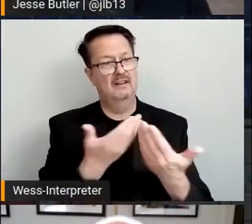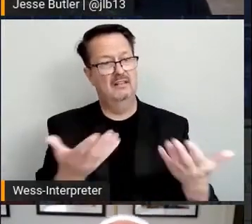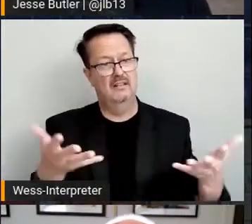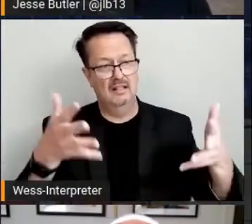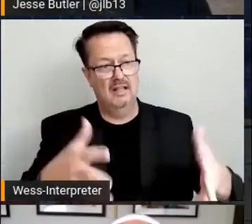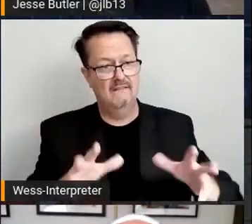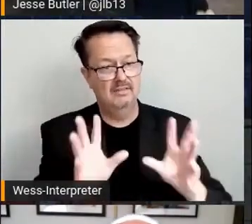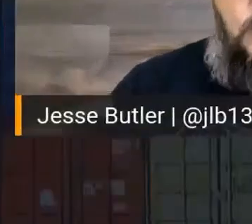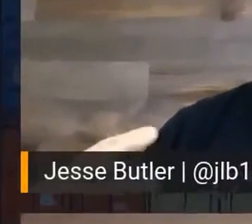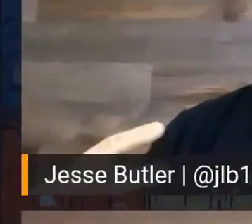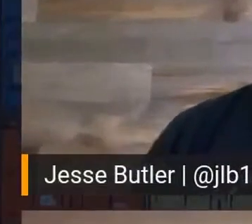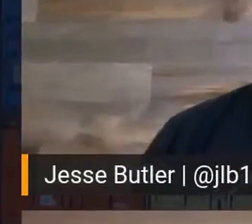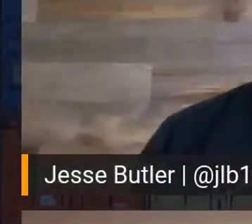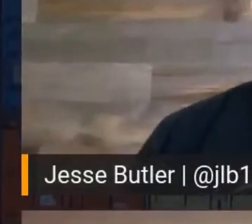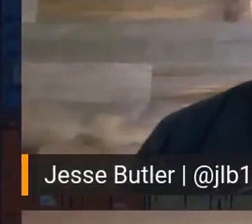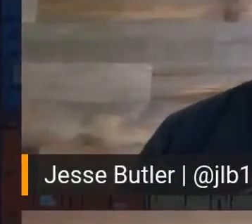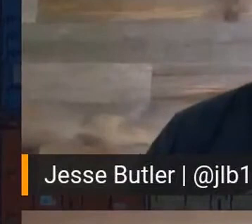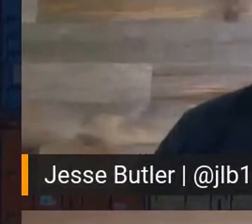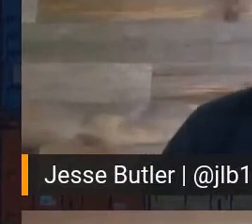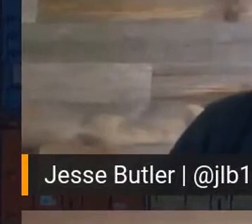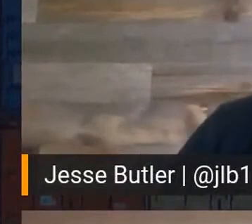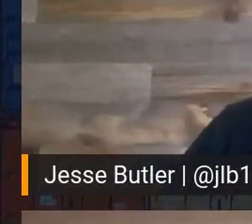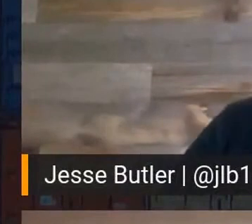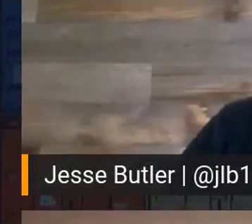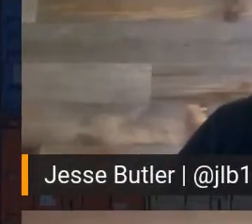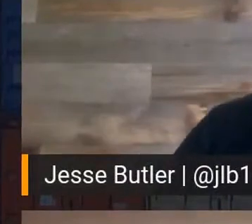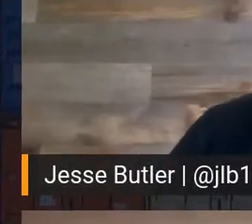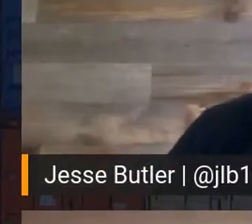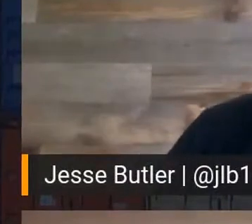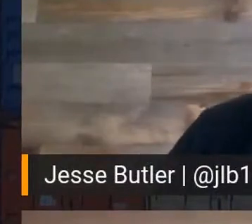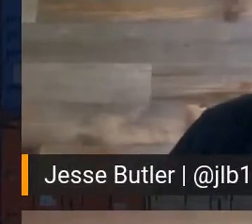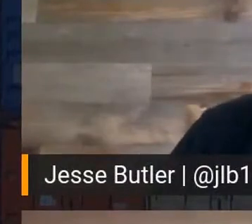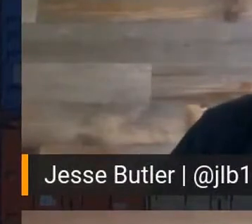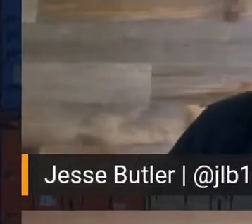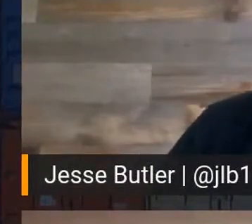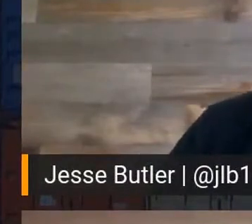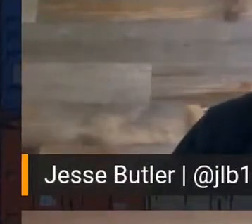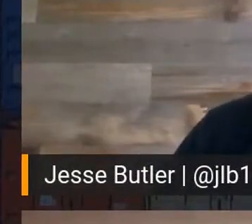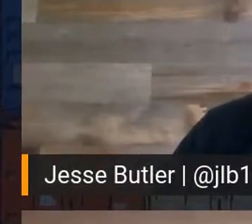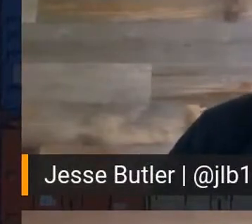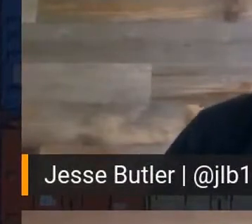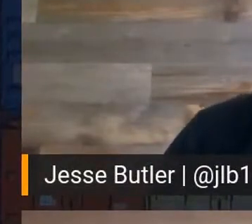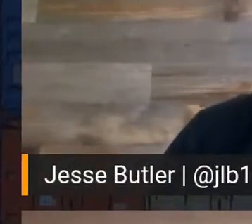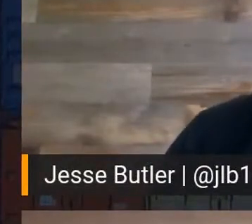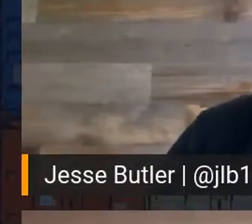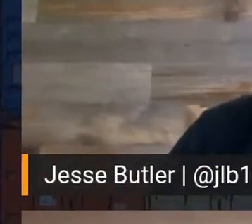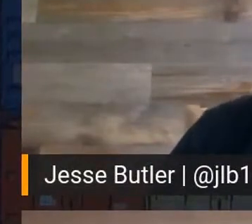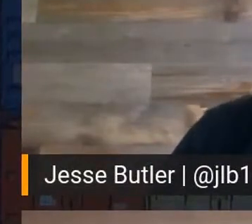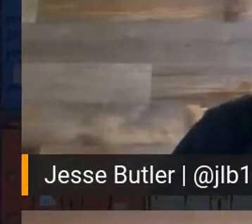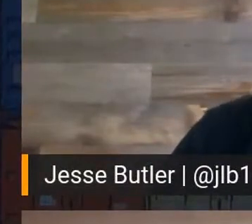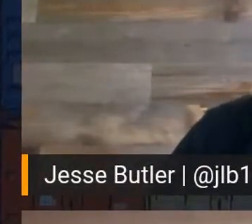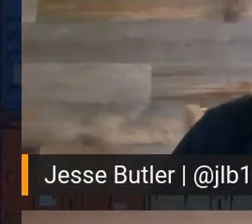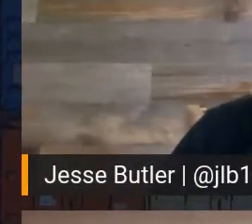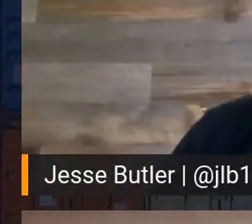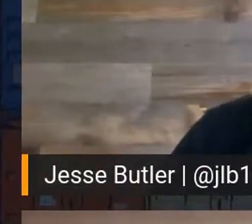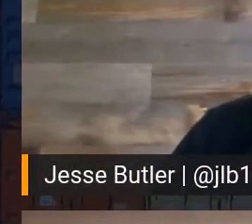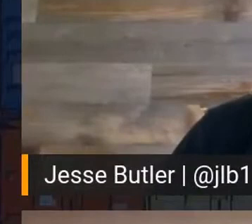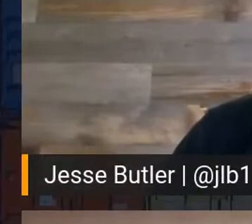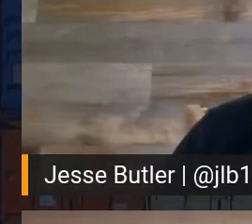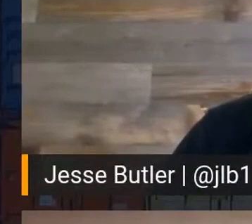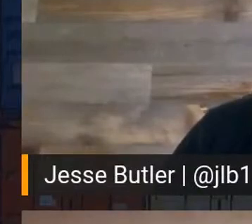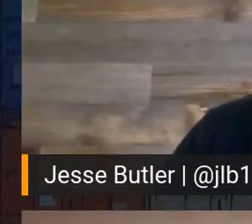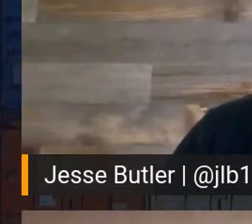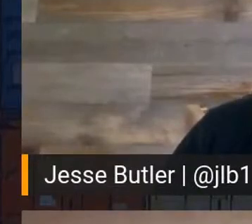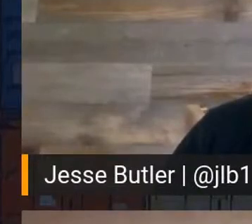session? You just covered so much stuff. Super impressed. One thing I didn't demo this. I mean, I can demo